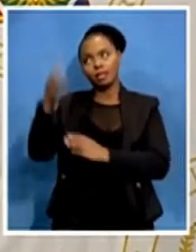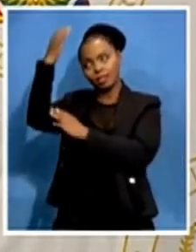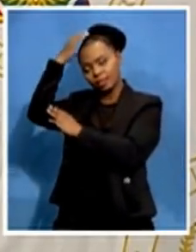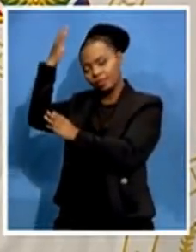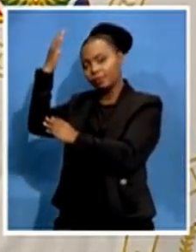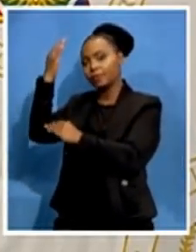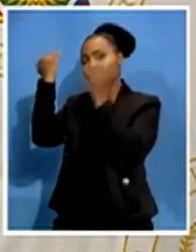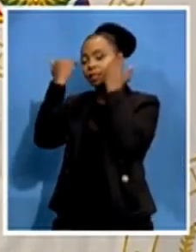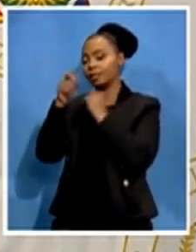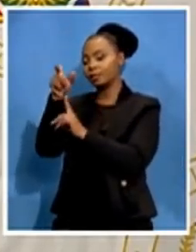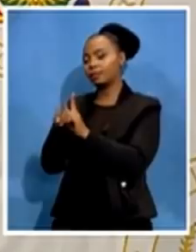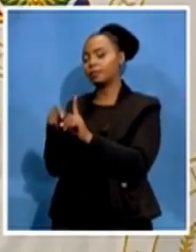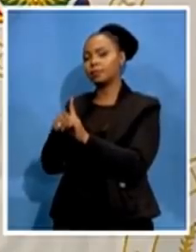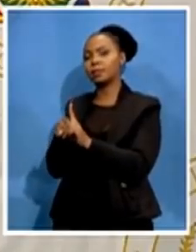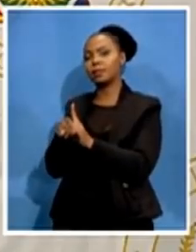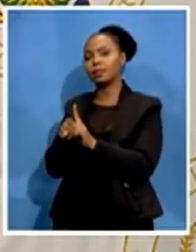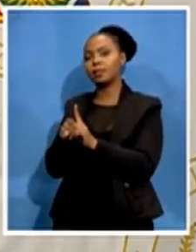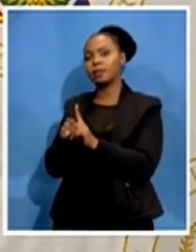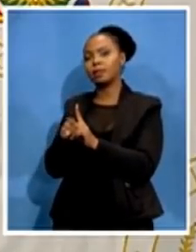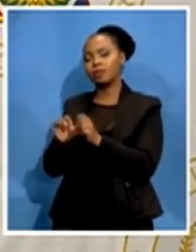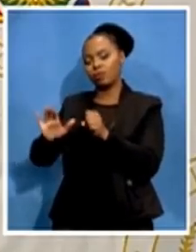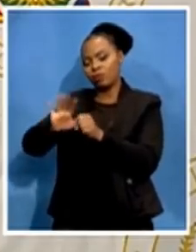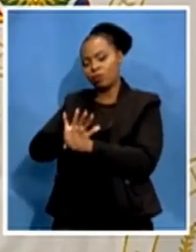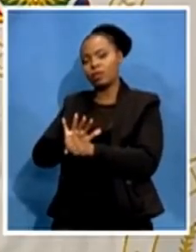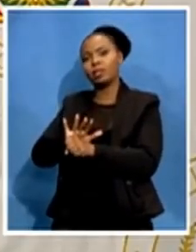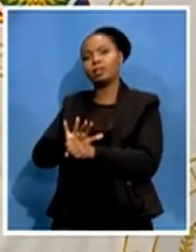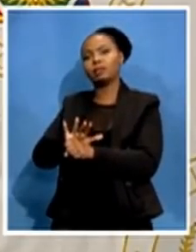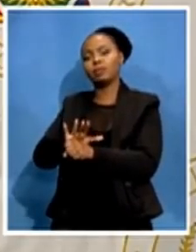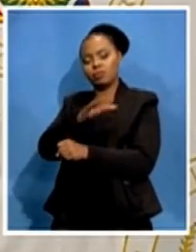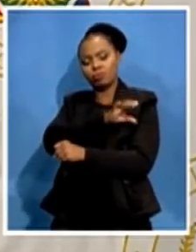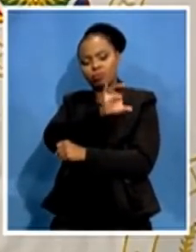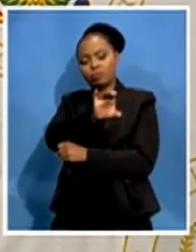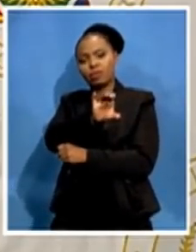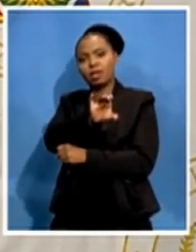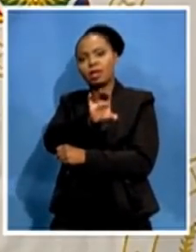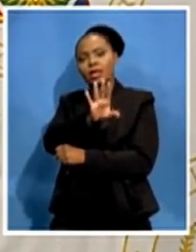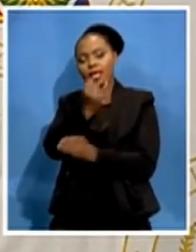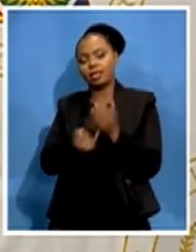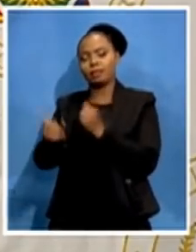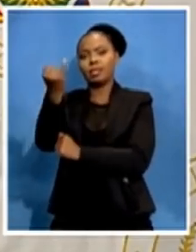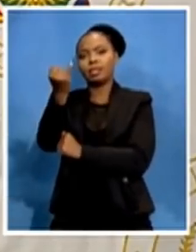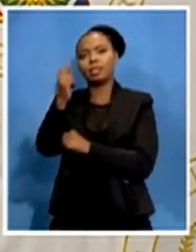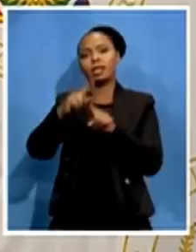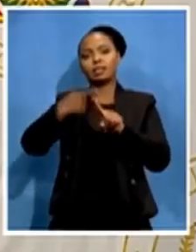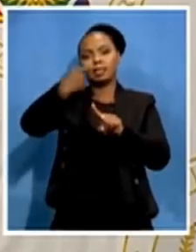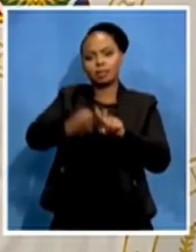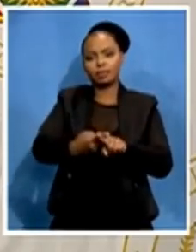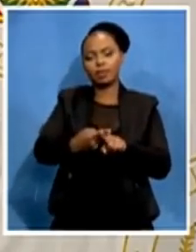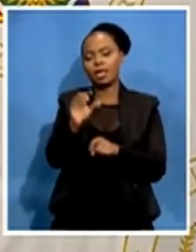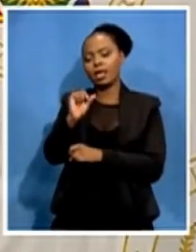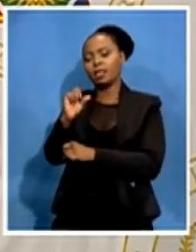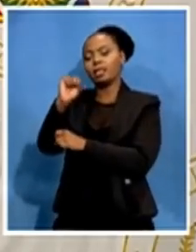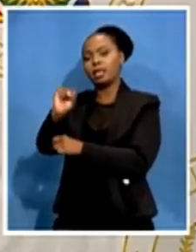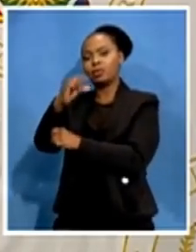fully independent of the executive. The SG must not account to the judiciary partially